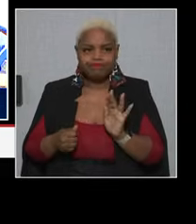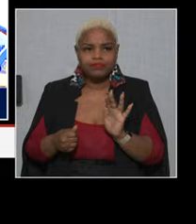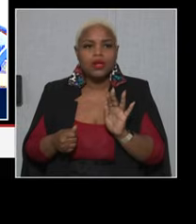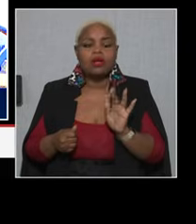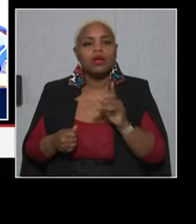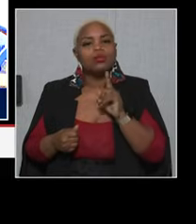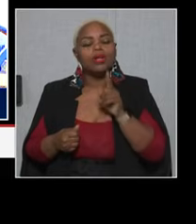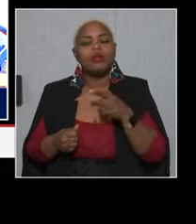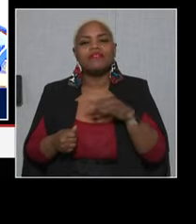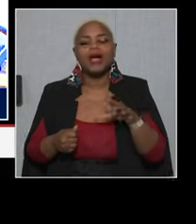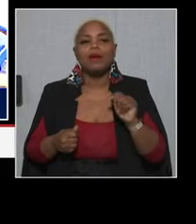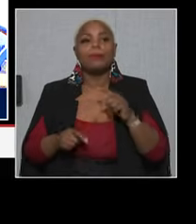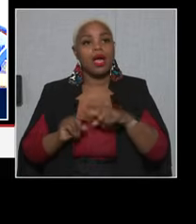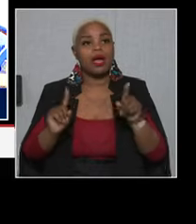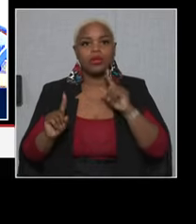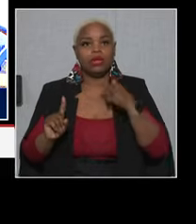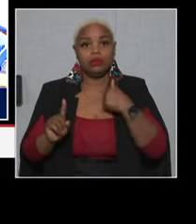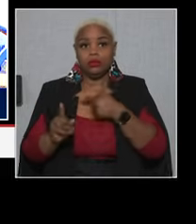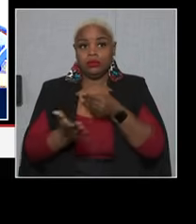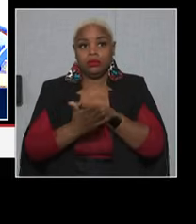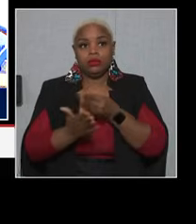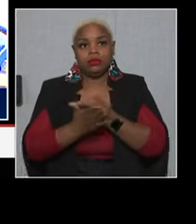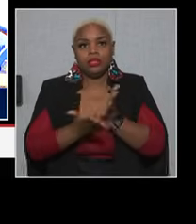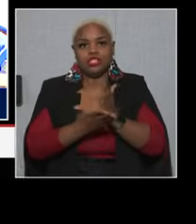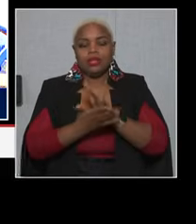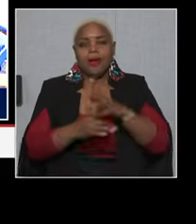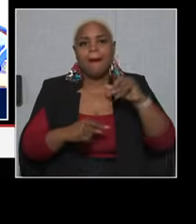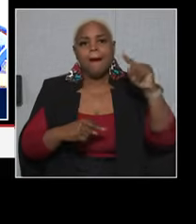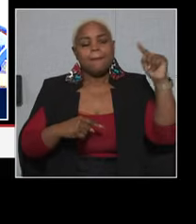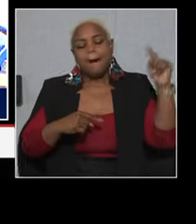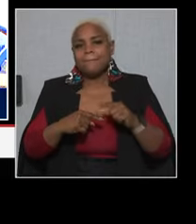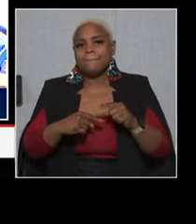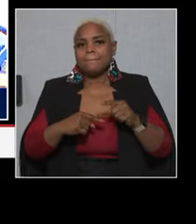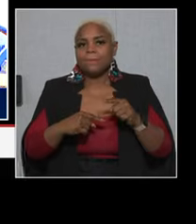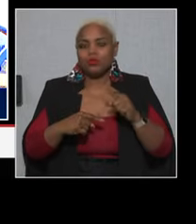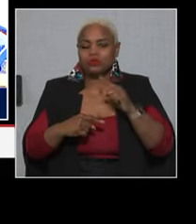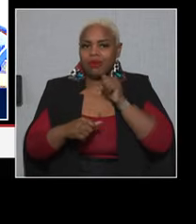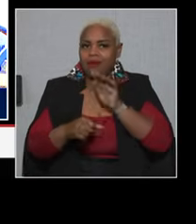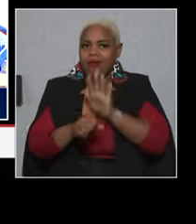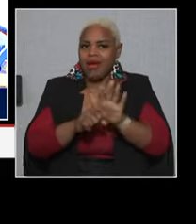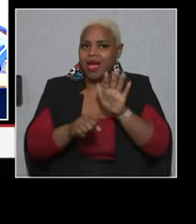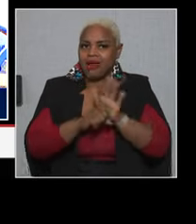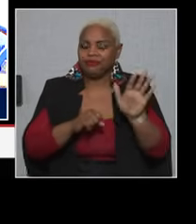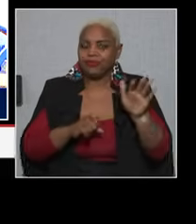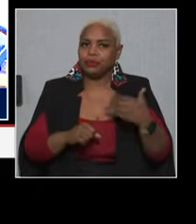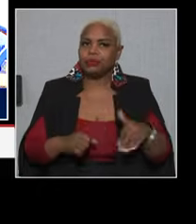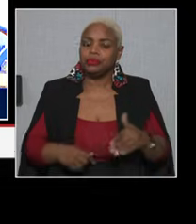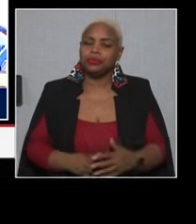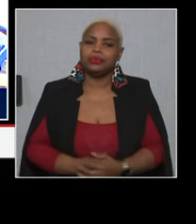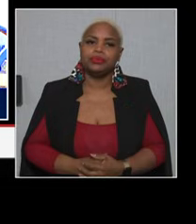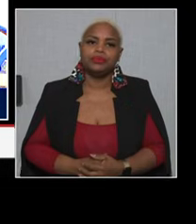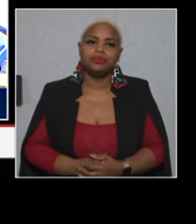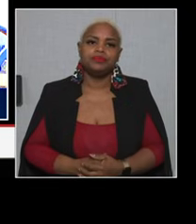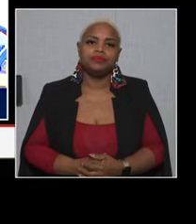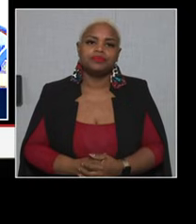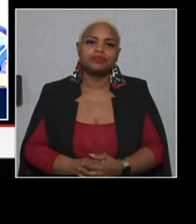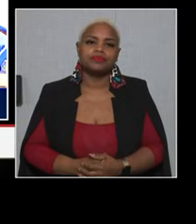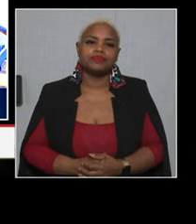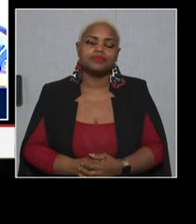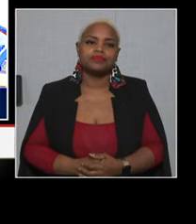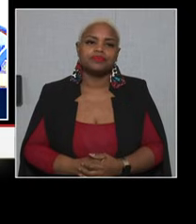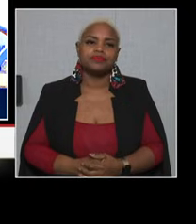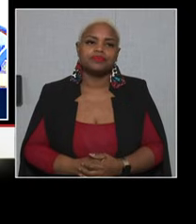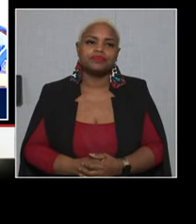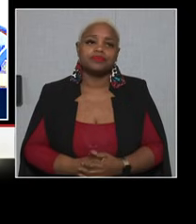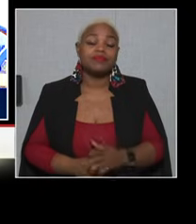in order to have a balanced budget delivered to the to the council.